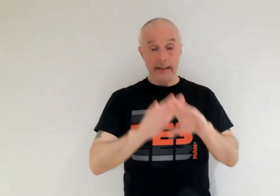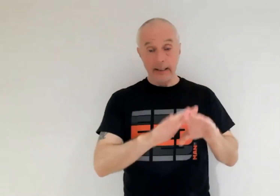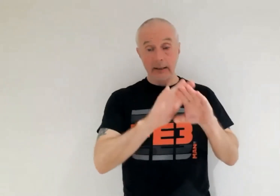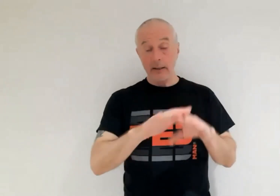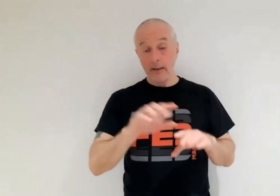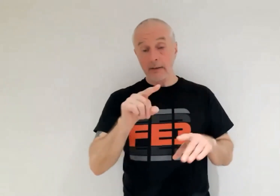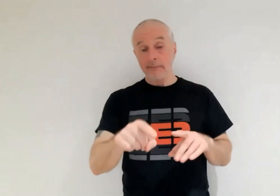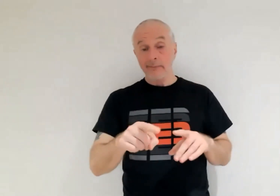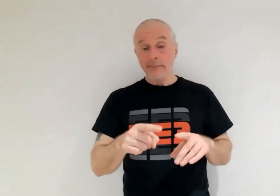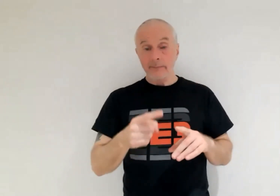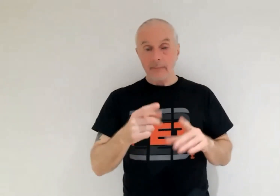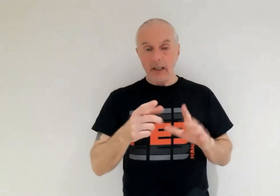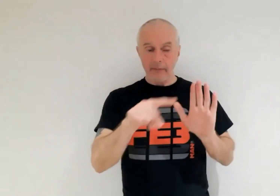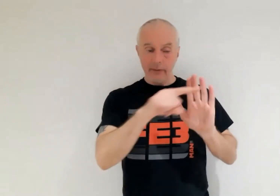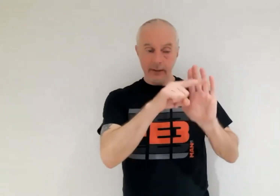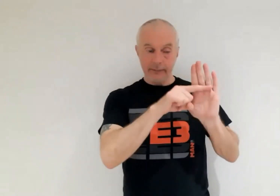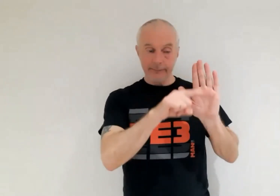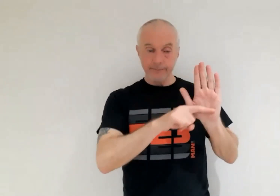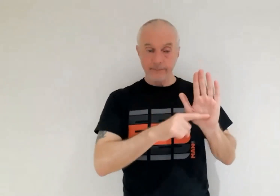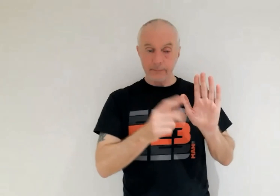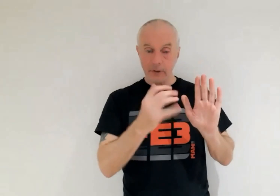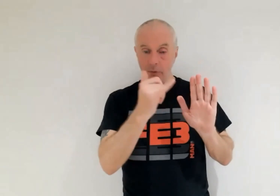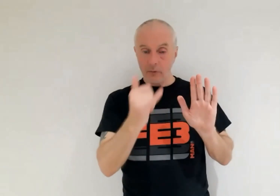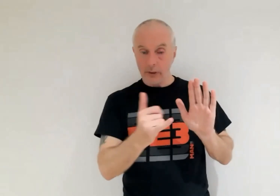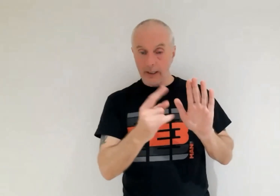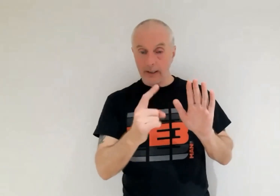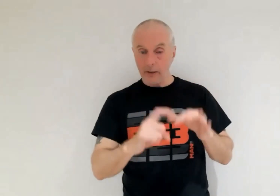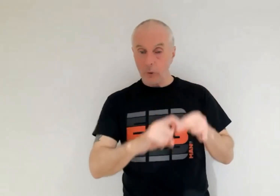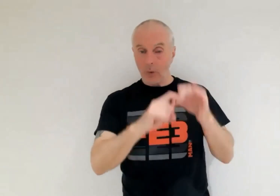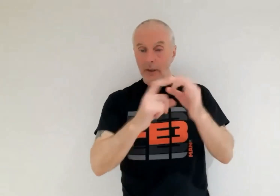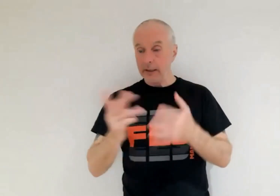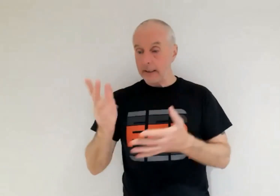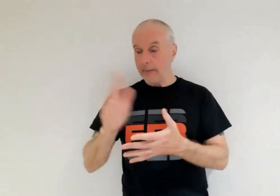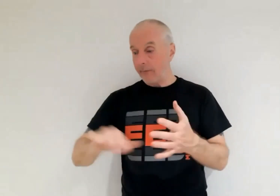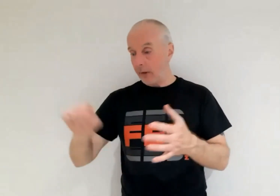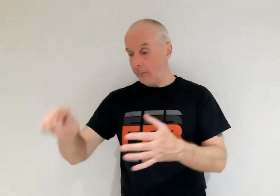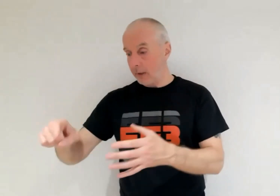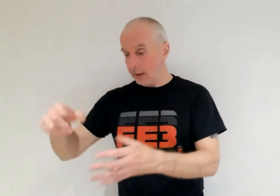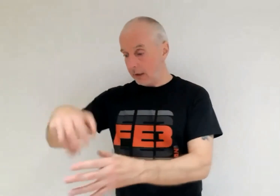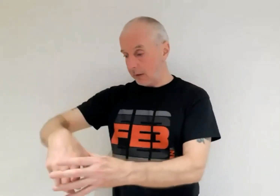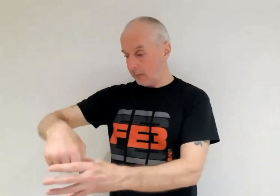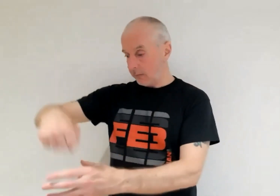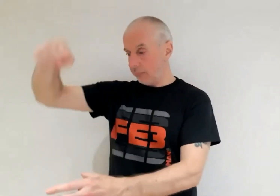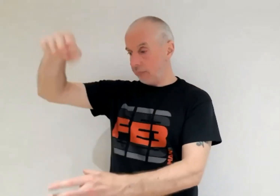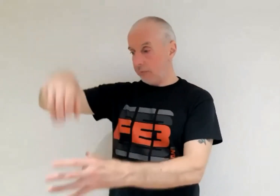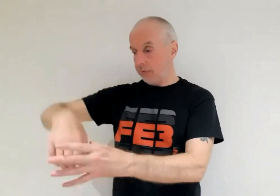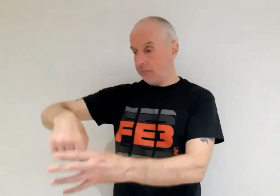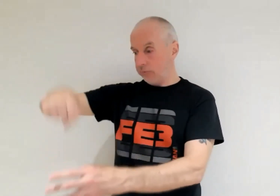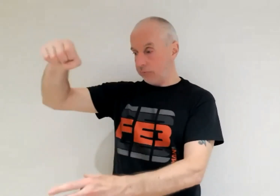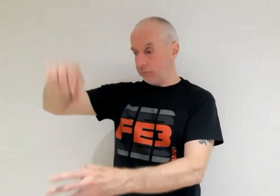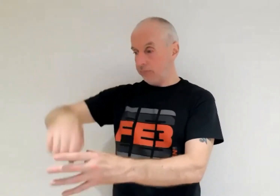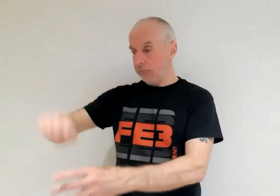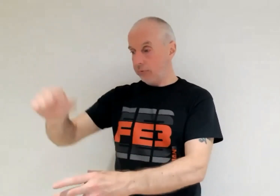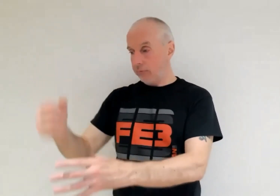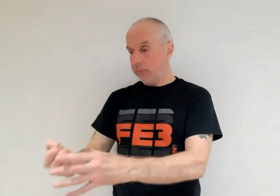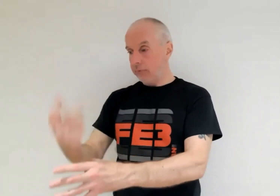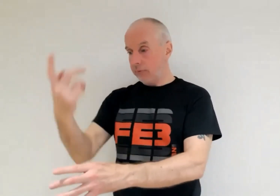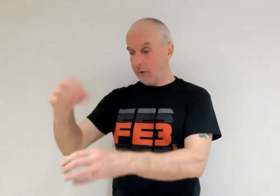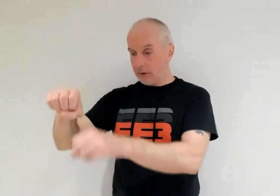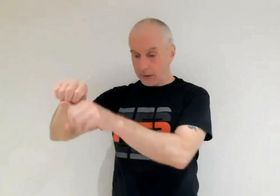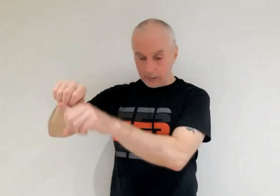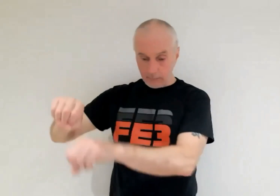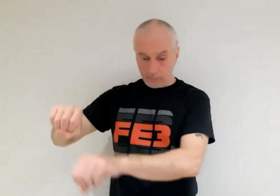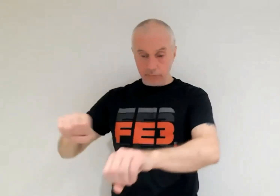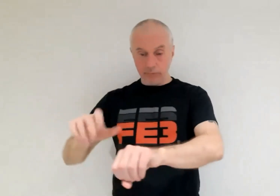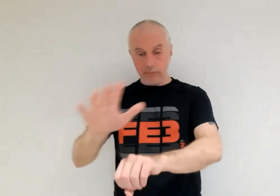quality stipulations to whatever's coming out of the well on the North Sea, because it's easier to manage.